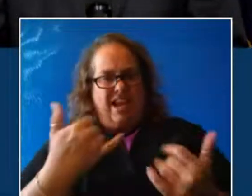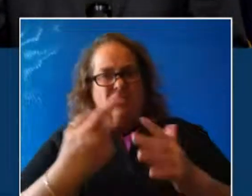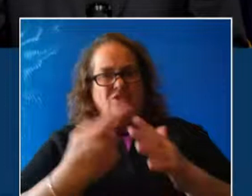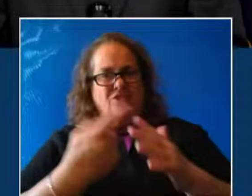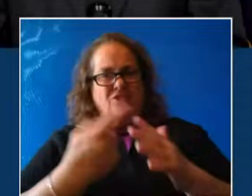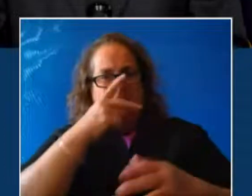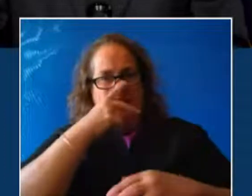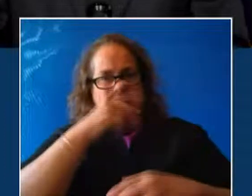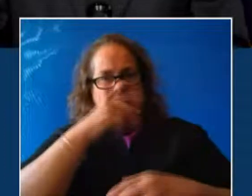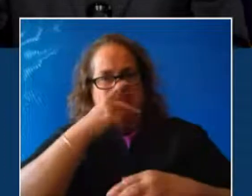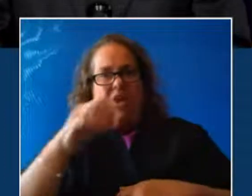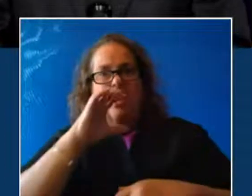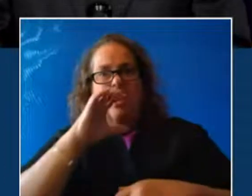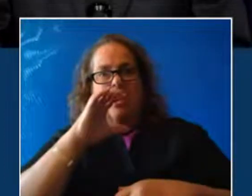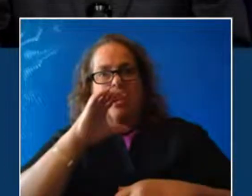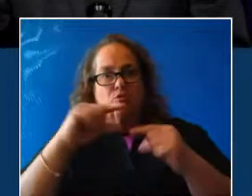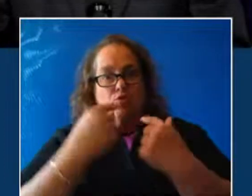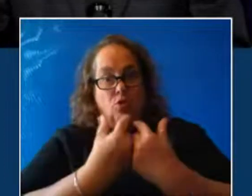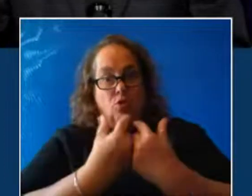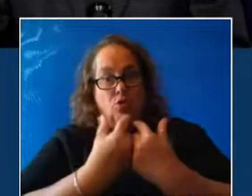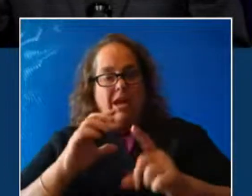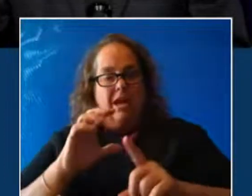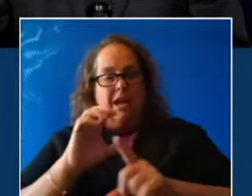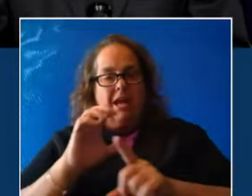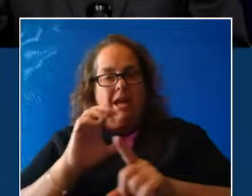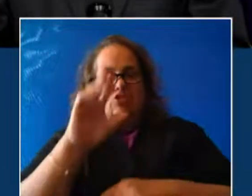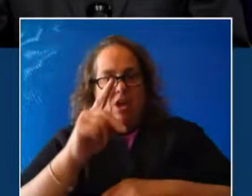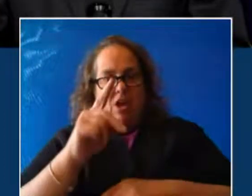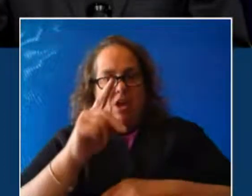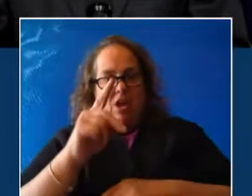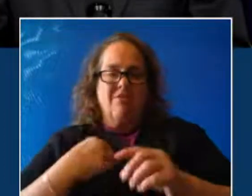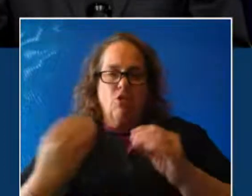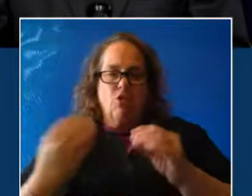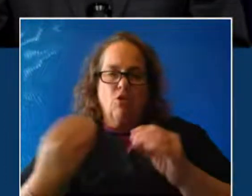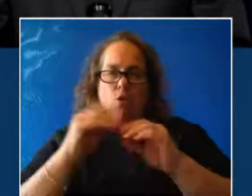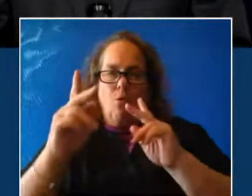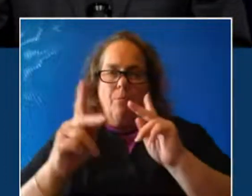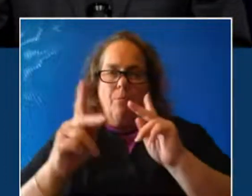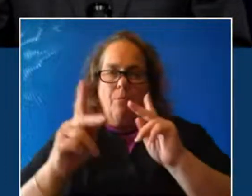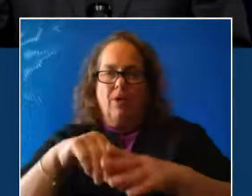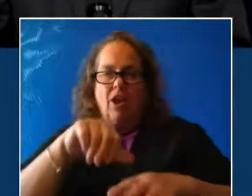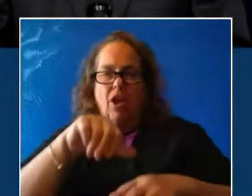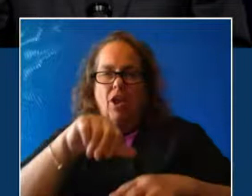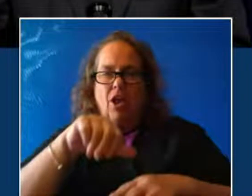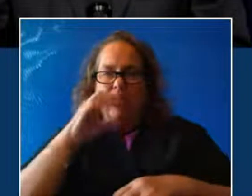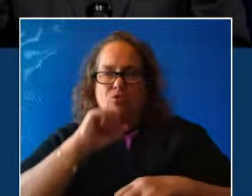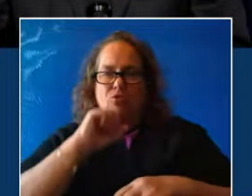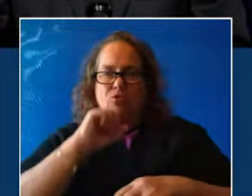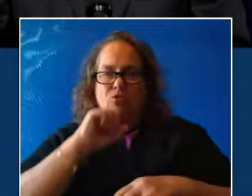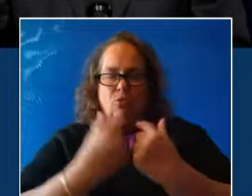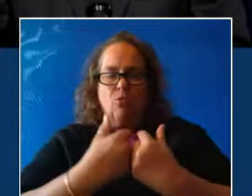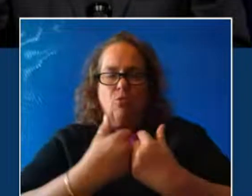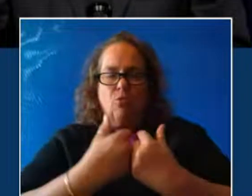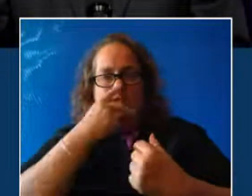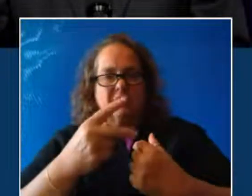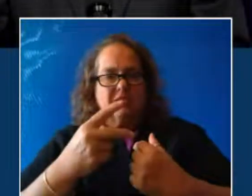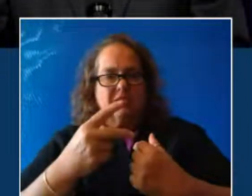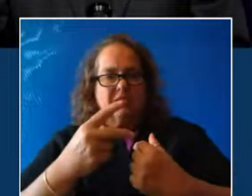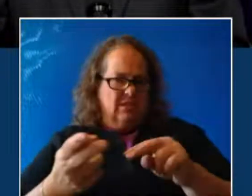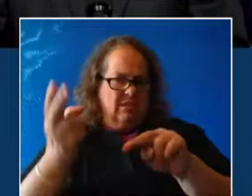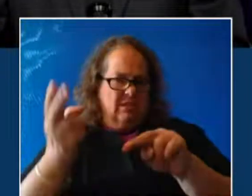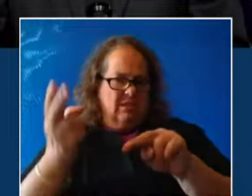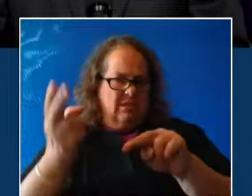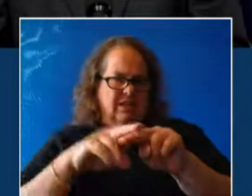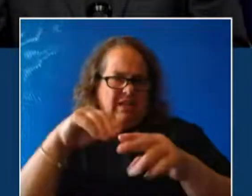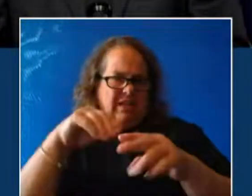because there are more people in other age groups. We're seeing a good rise again in